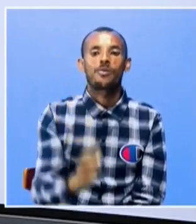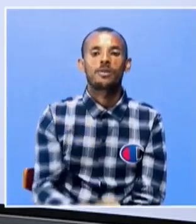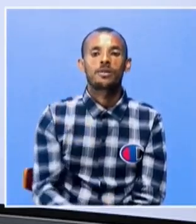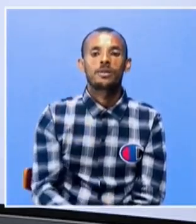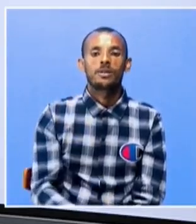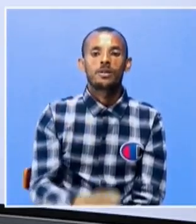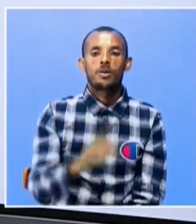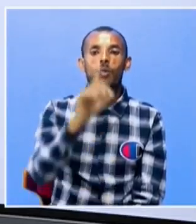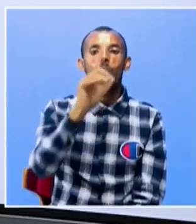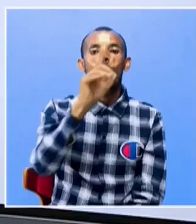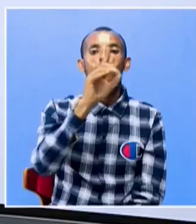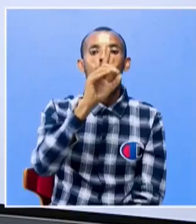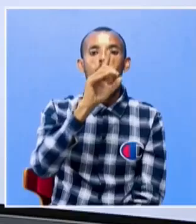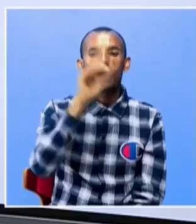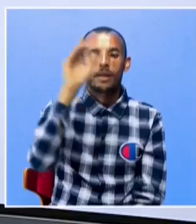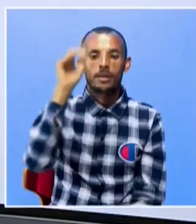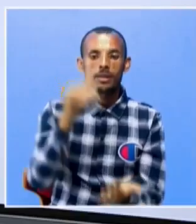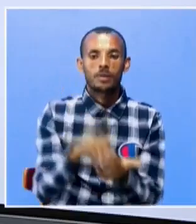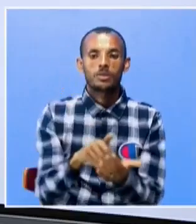1,000.